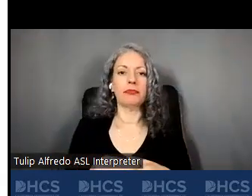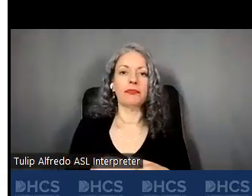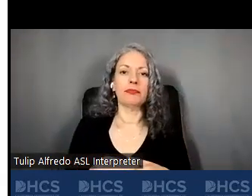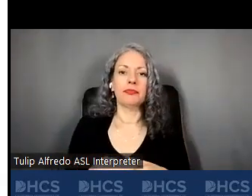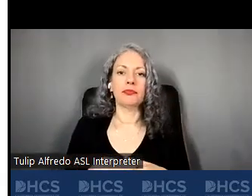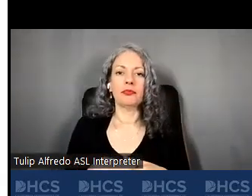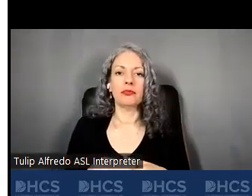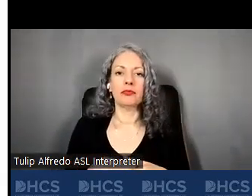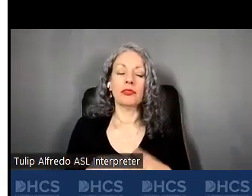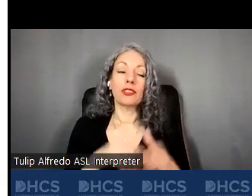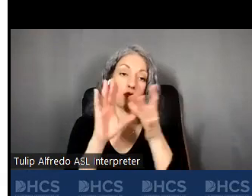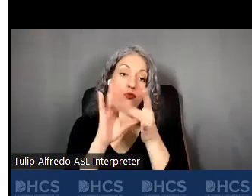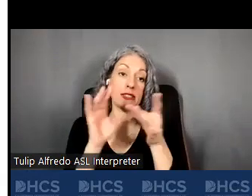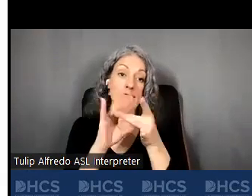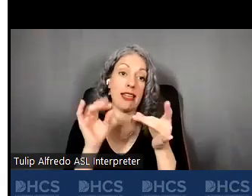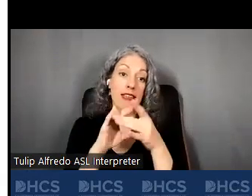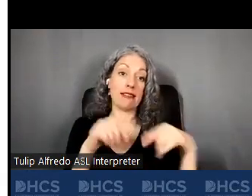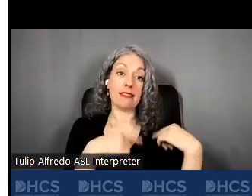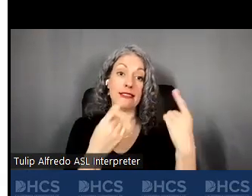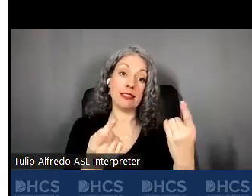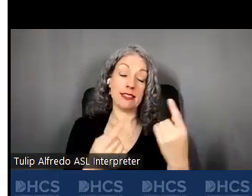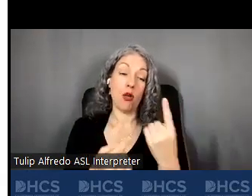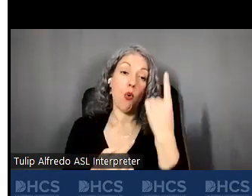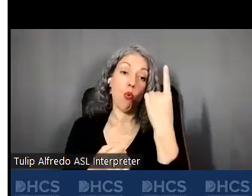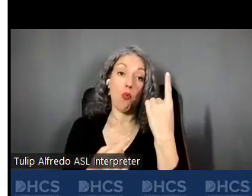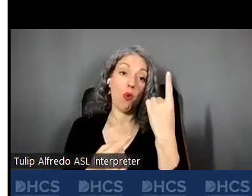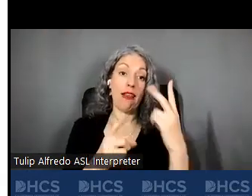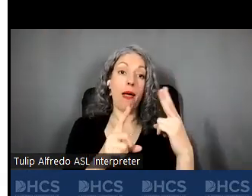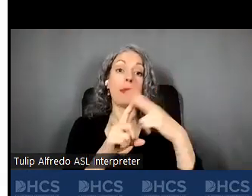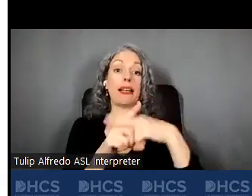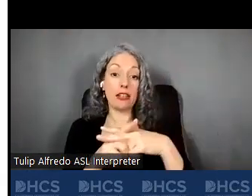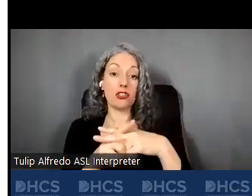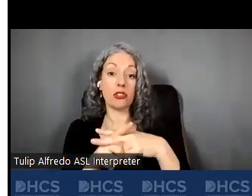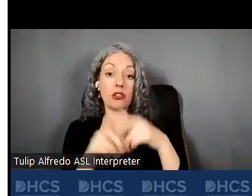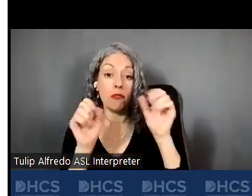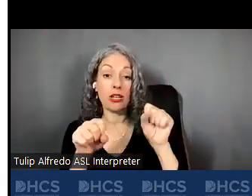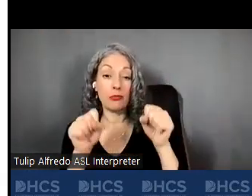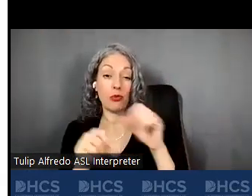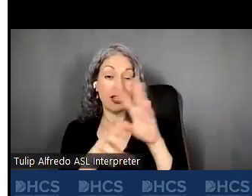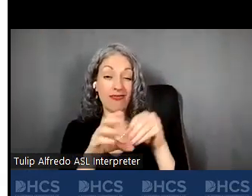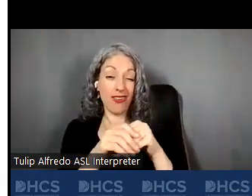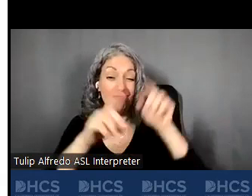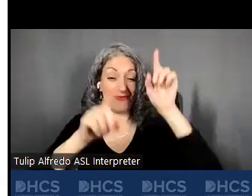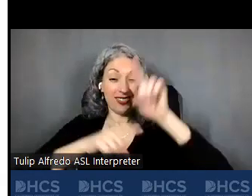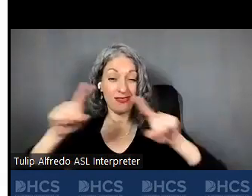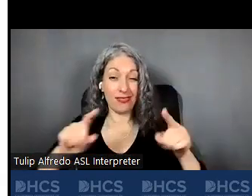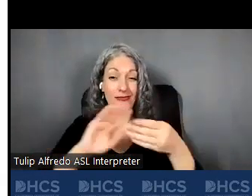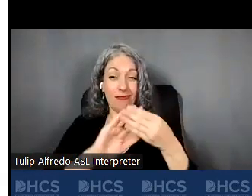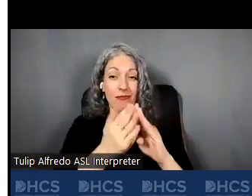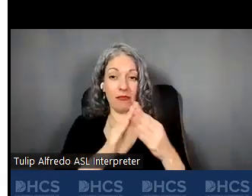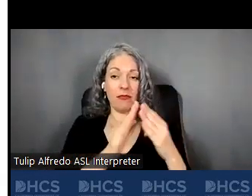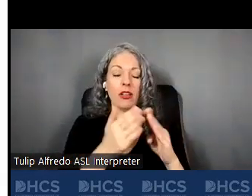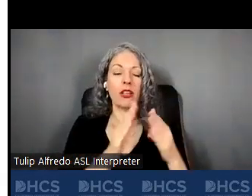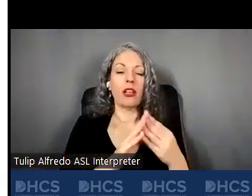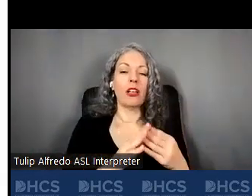will just note that since, one entity or application could fall into multiple populations of focus or provide more than